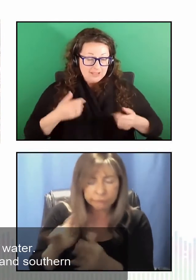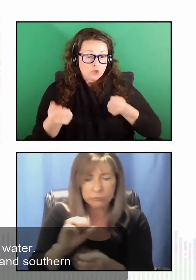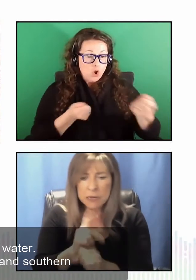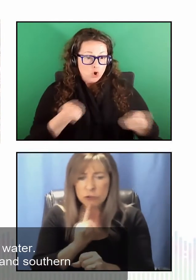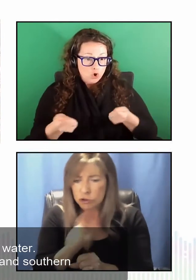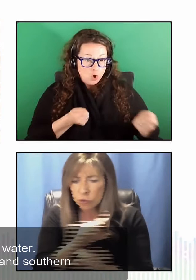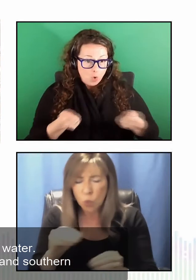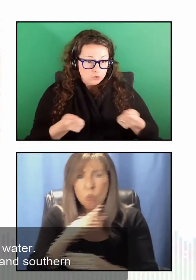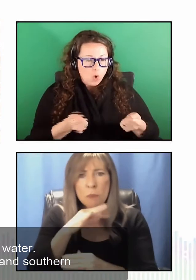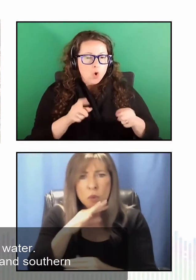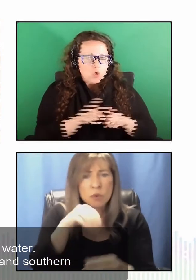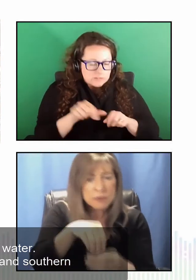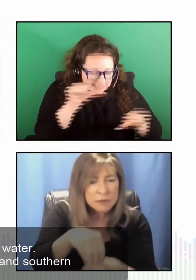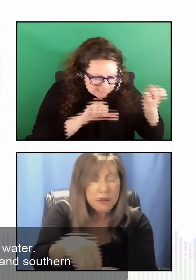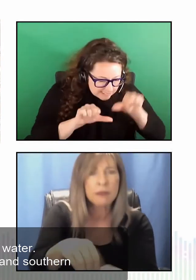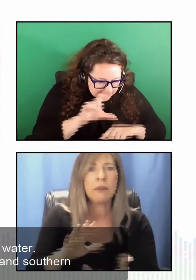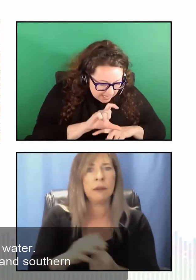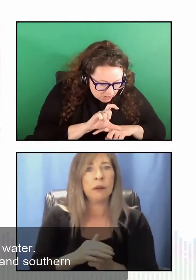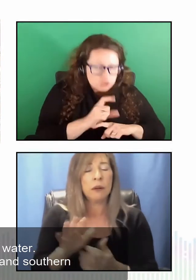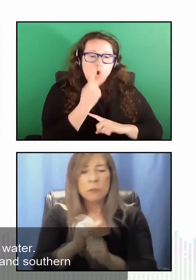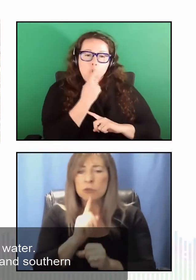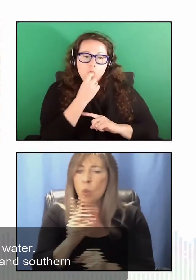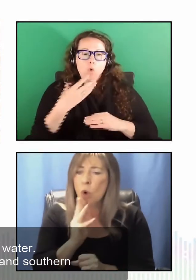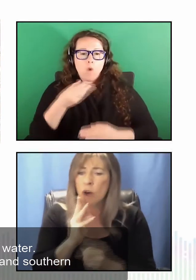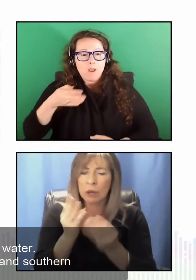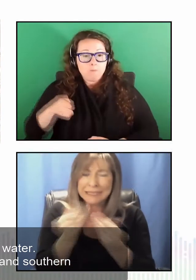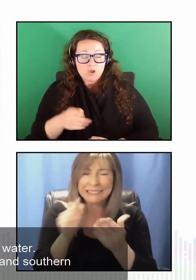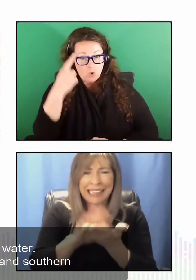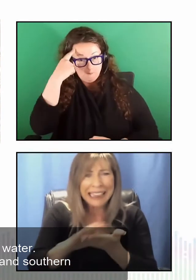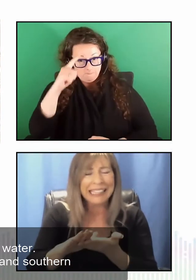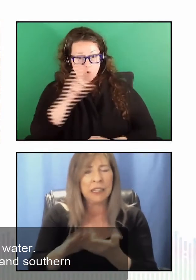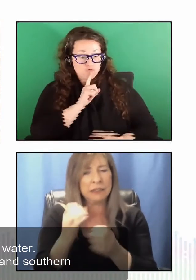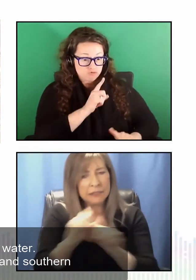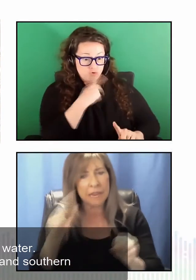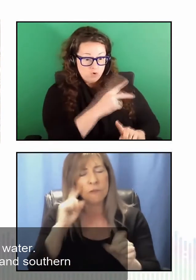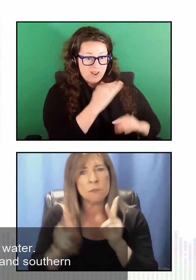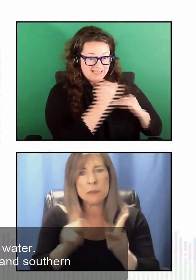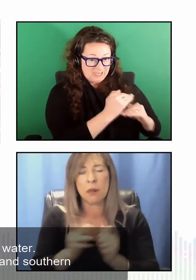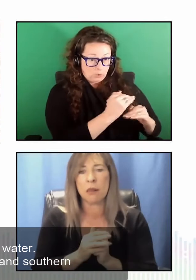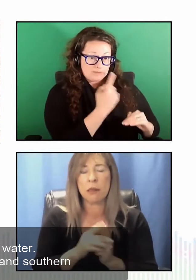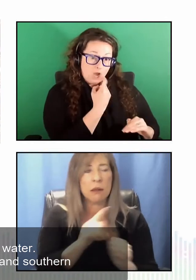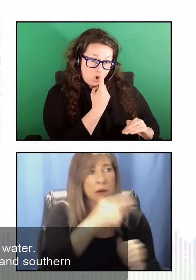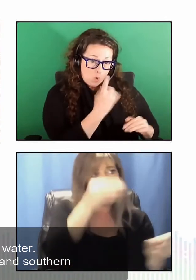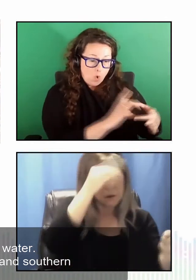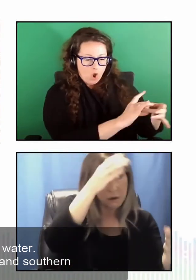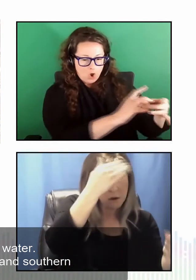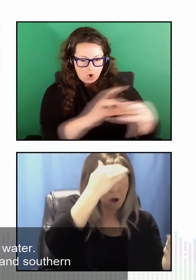pollutants, ensure the safety of water, collaboration between knowledge holders and